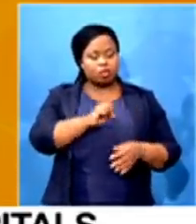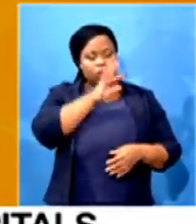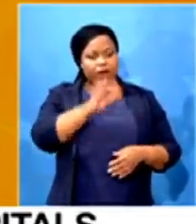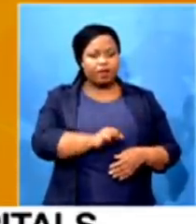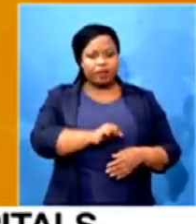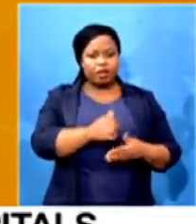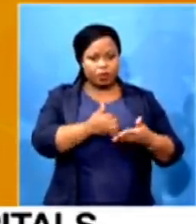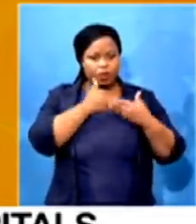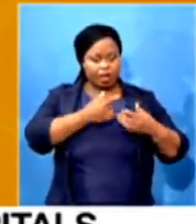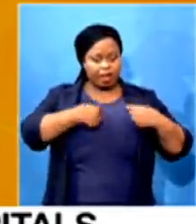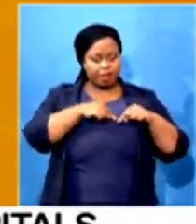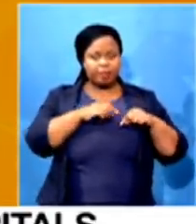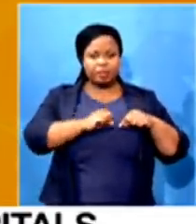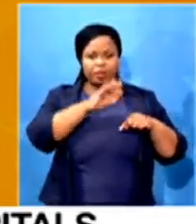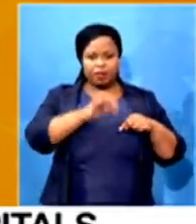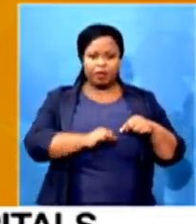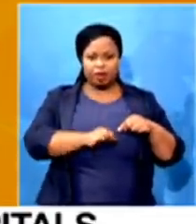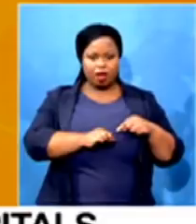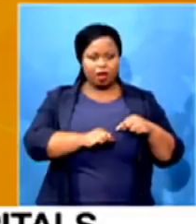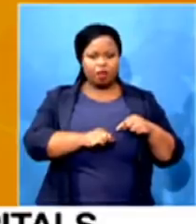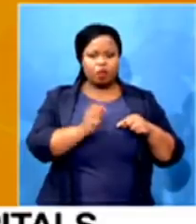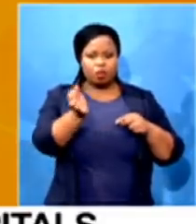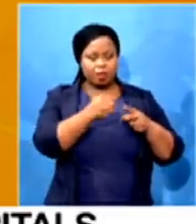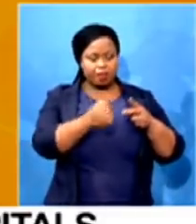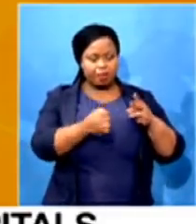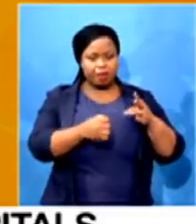to assist and to help where they are needed, and